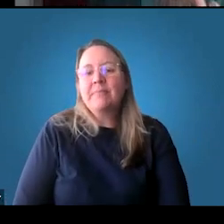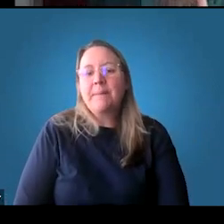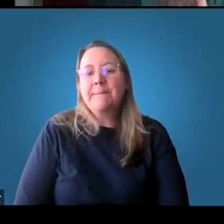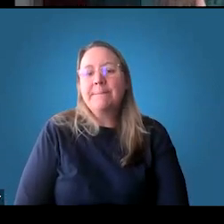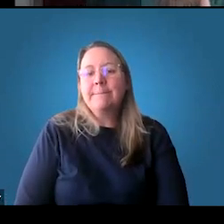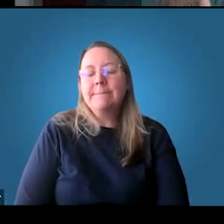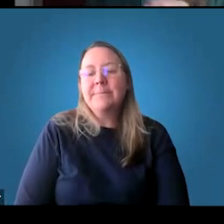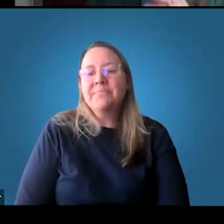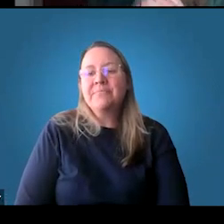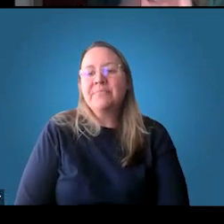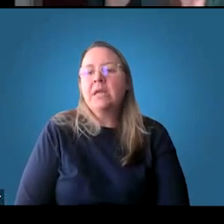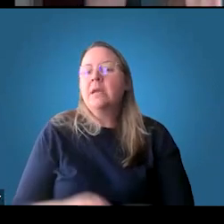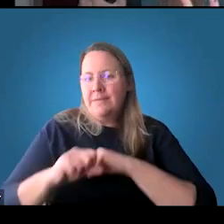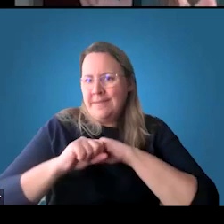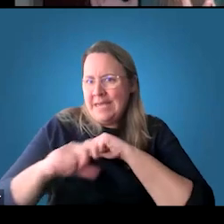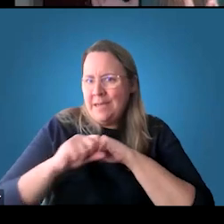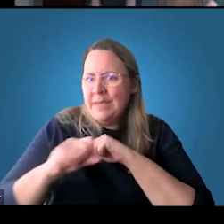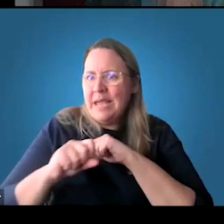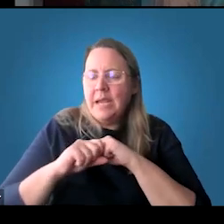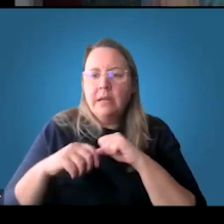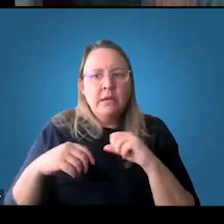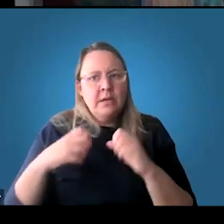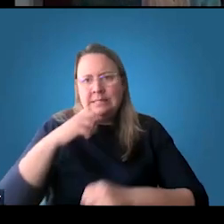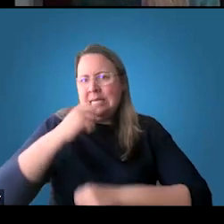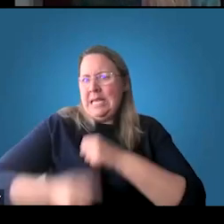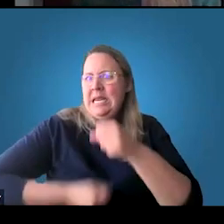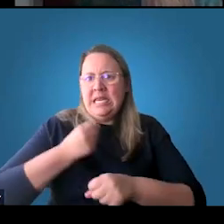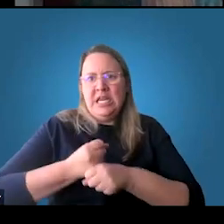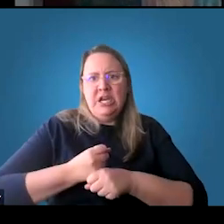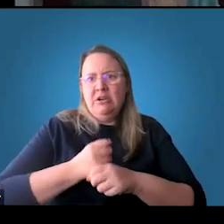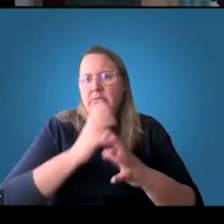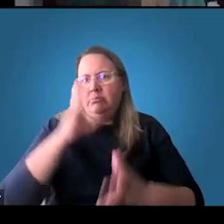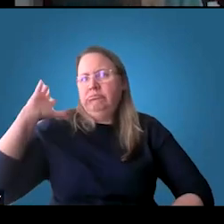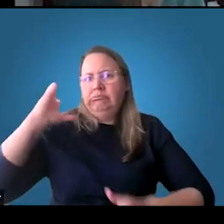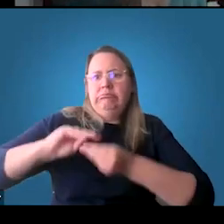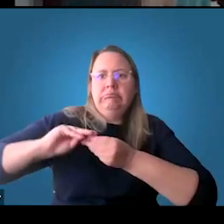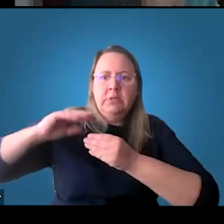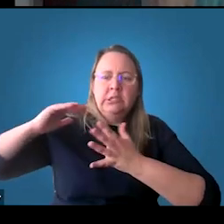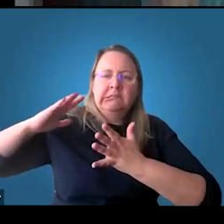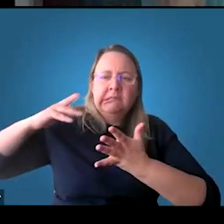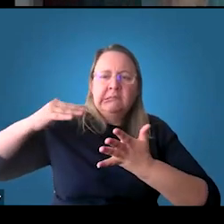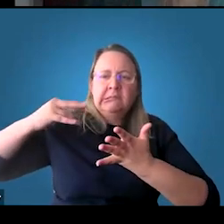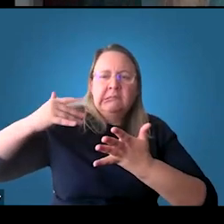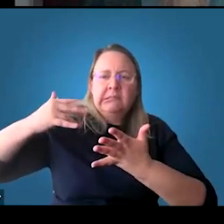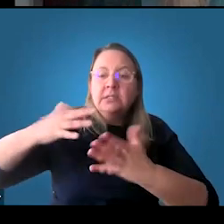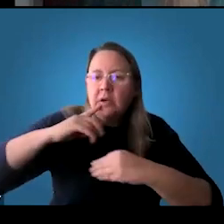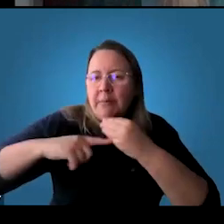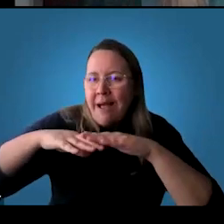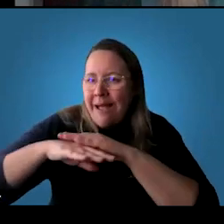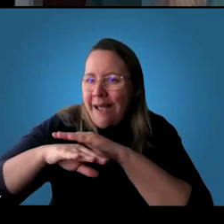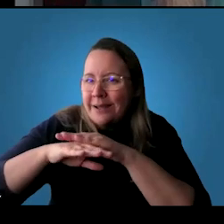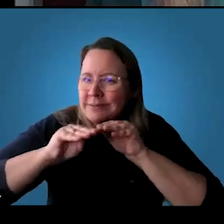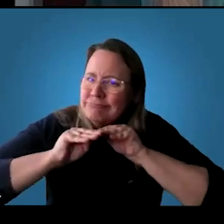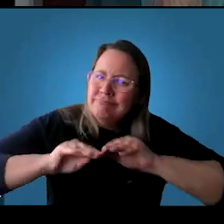and unfolded over the span of 10 years, and it was driven by the goal of expanding access to healthcare